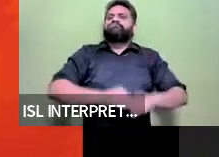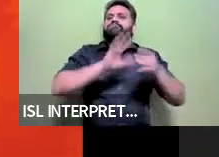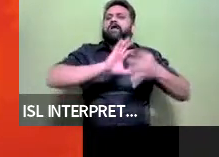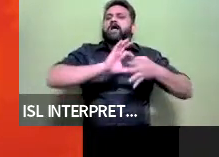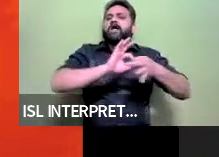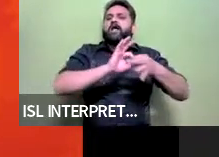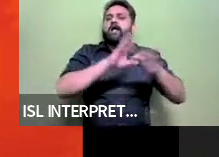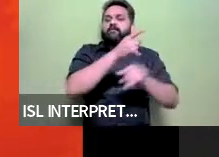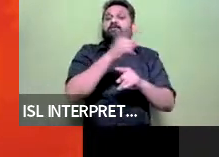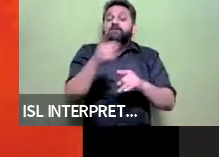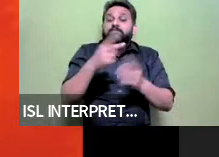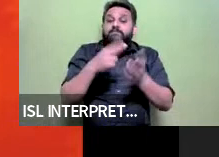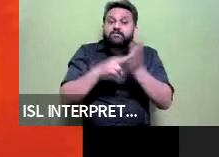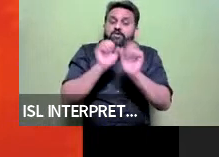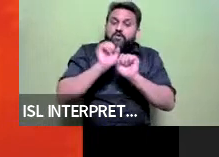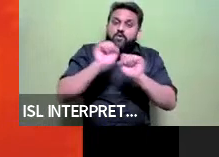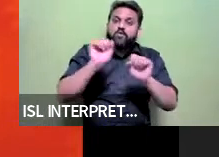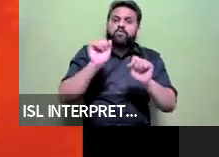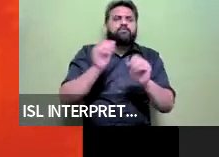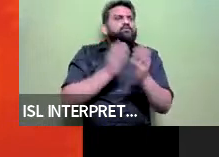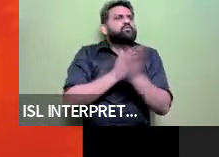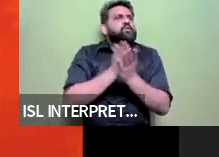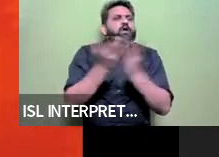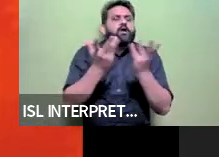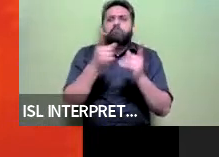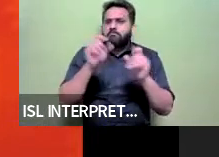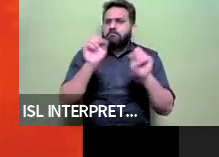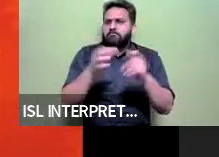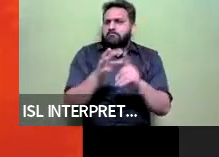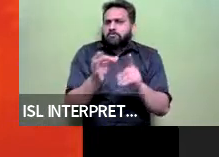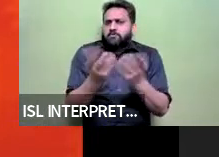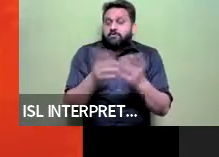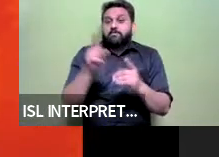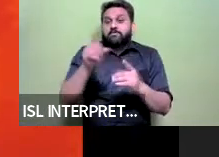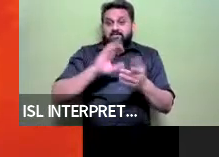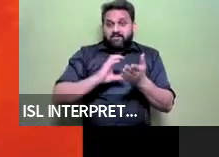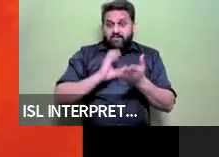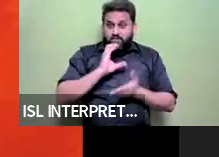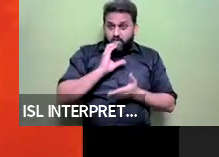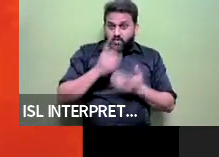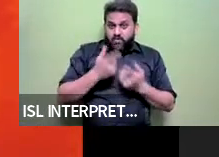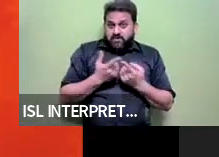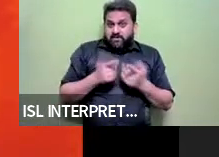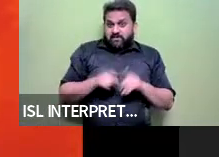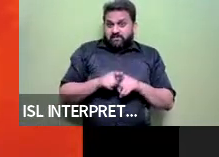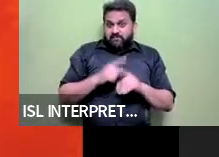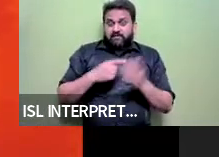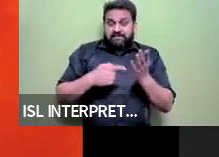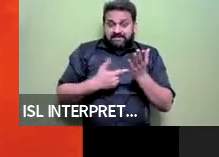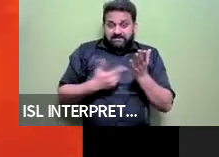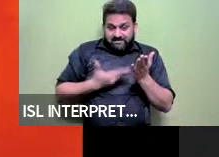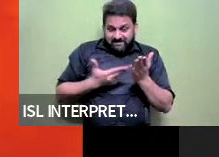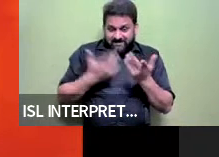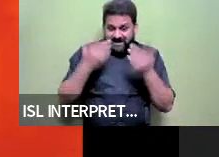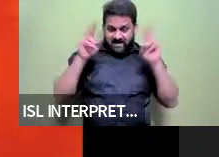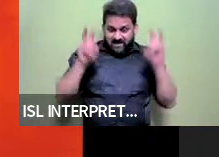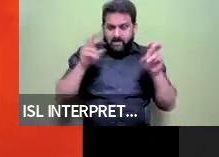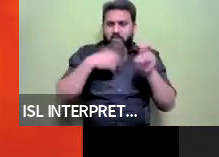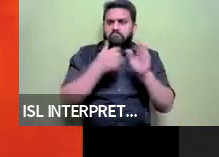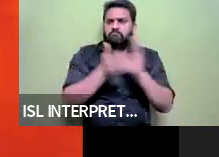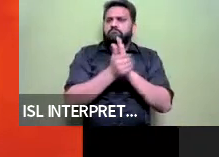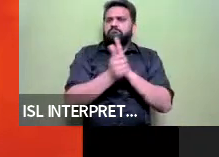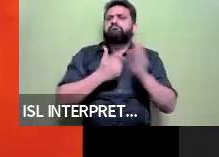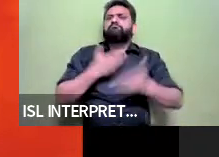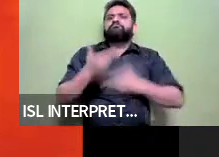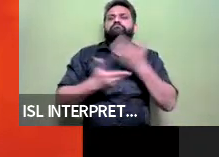natural, according to your own style. And that's why we as a coach and we as a teacher, we teach you these skills. And